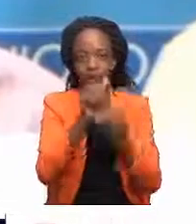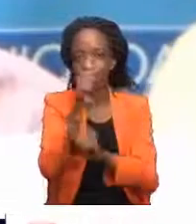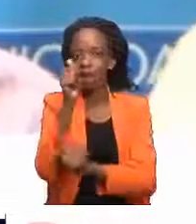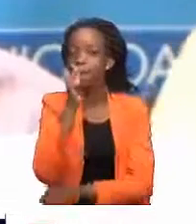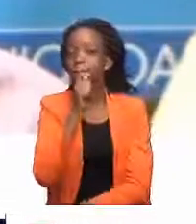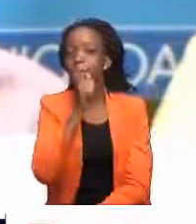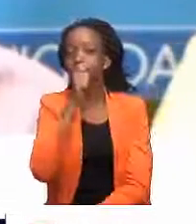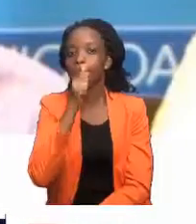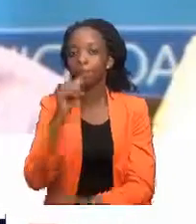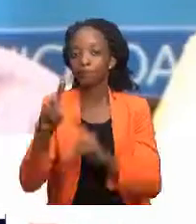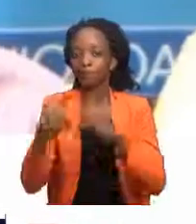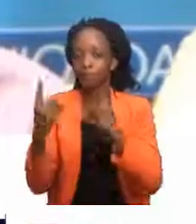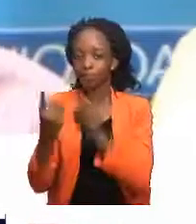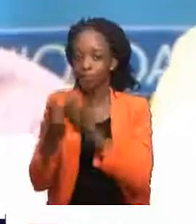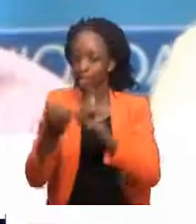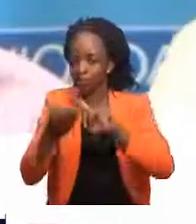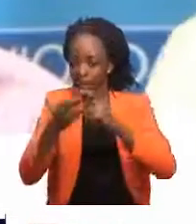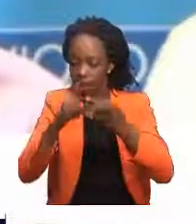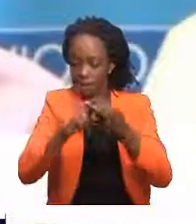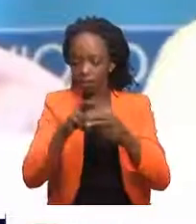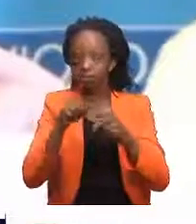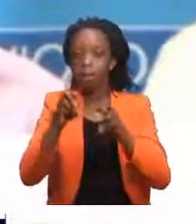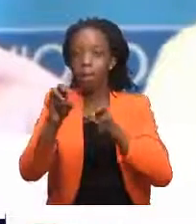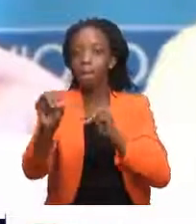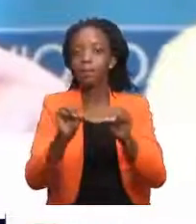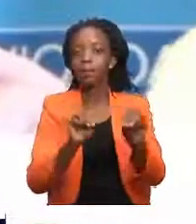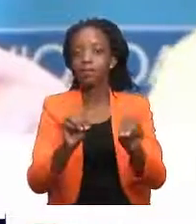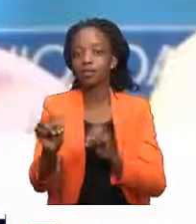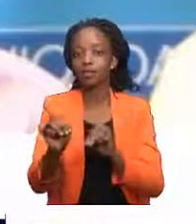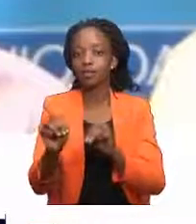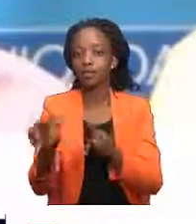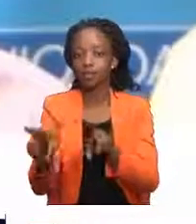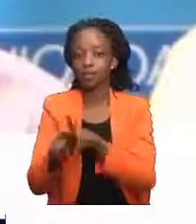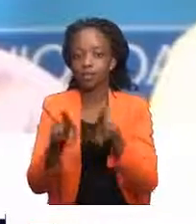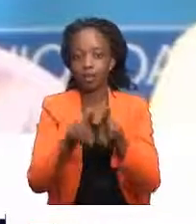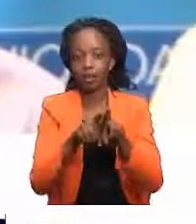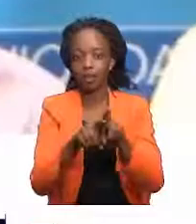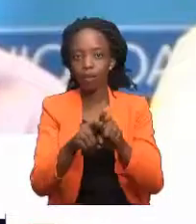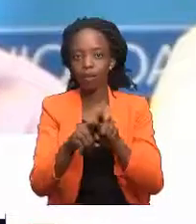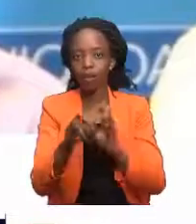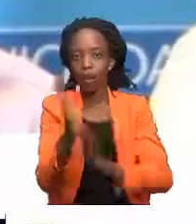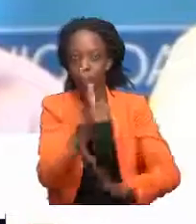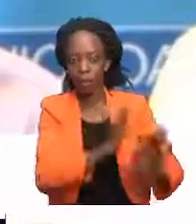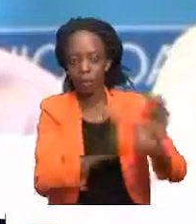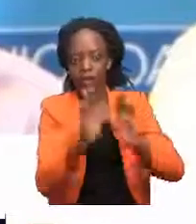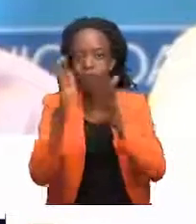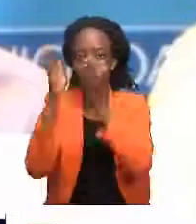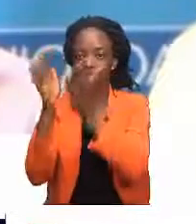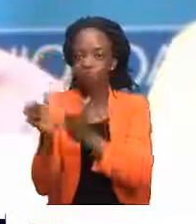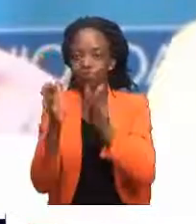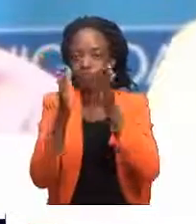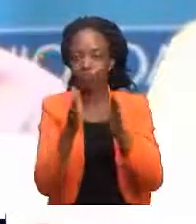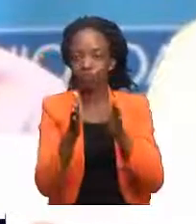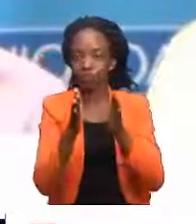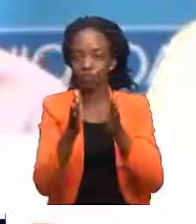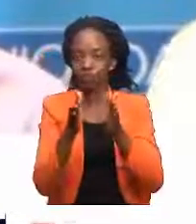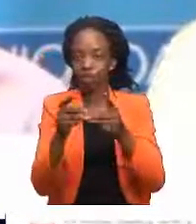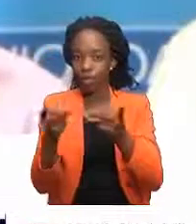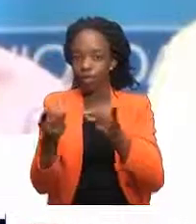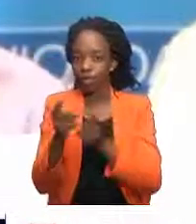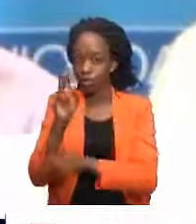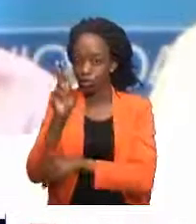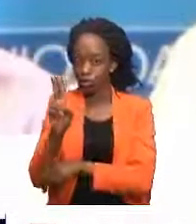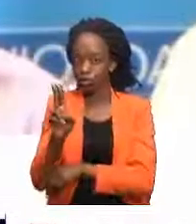private entity relating to the management and or operation of Container Terminal 2 into